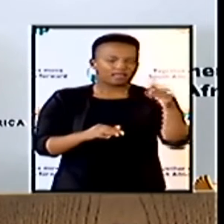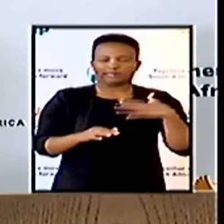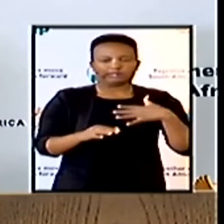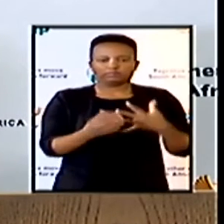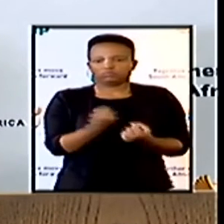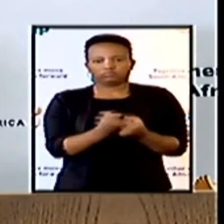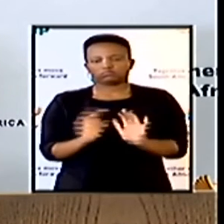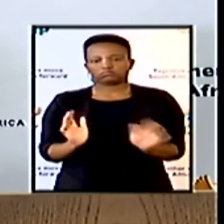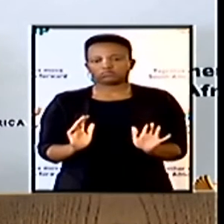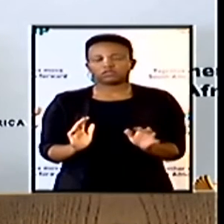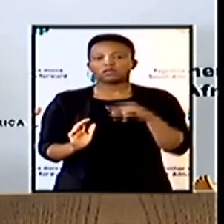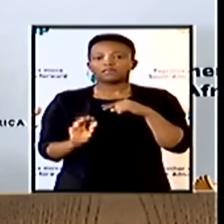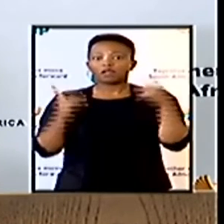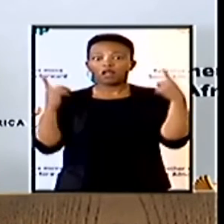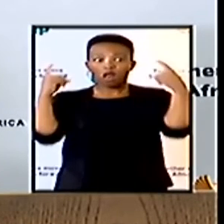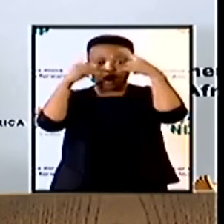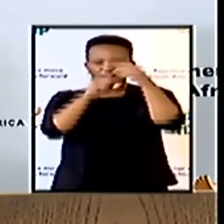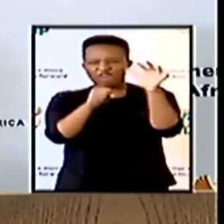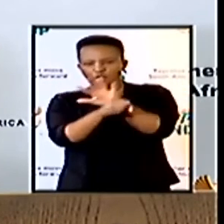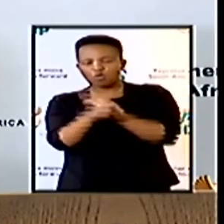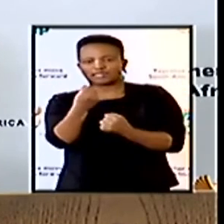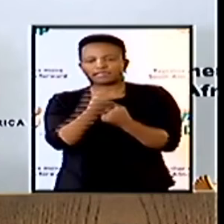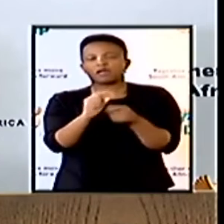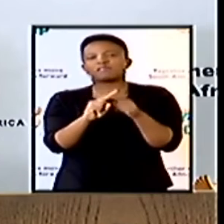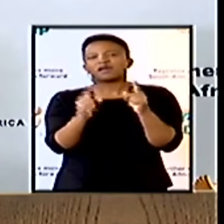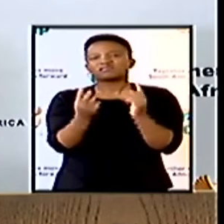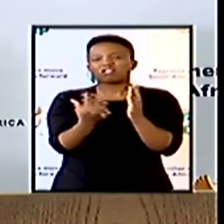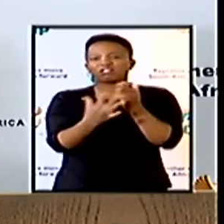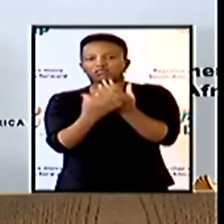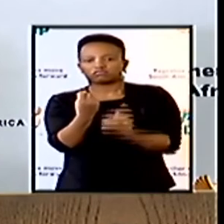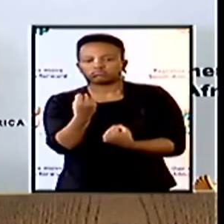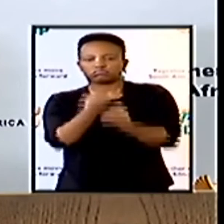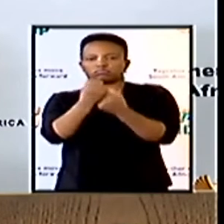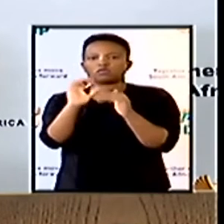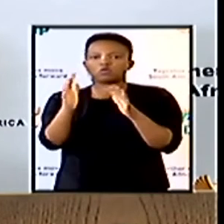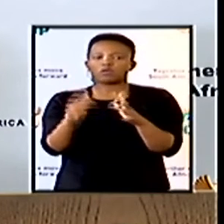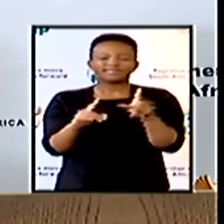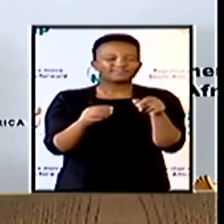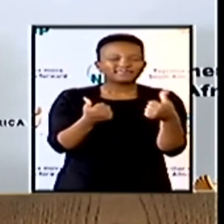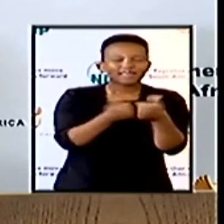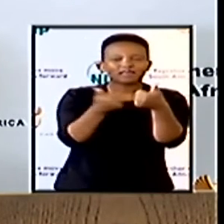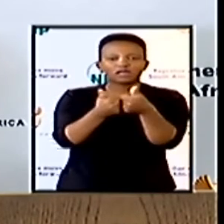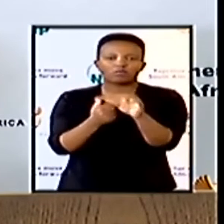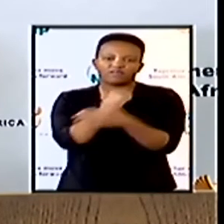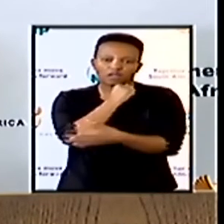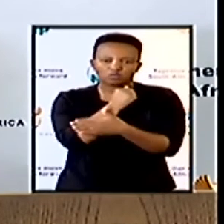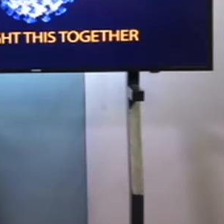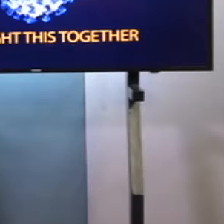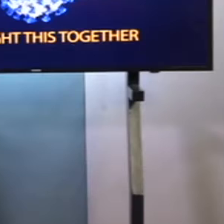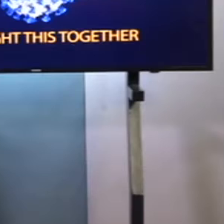This is not a comprehensive support, but an intervention with regards to the challenge that the country is facing.